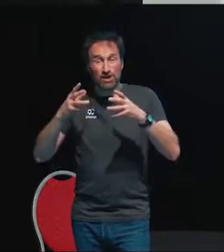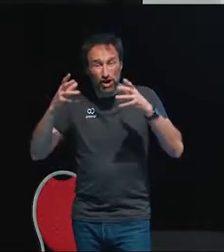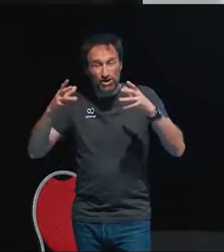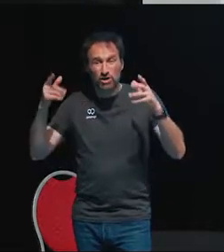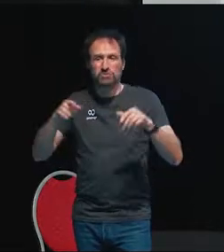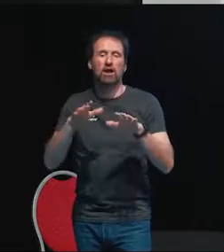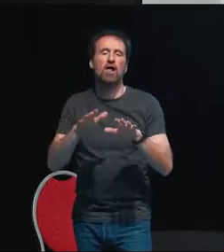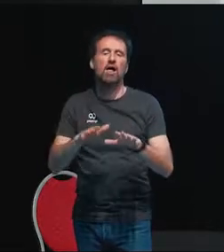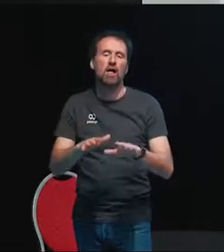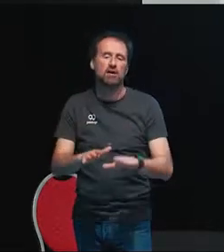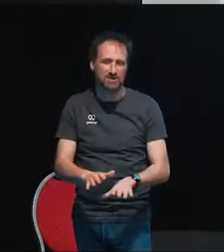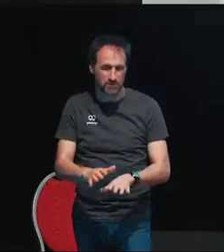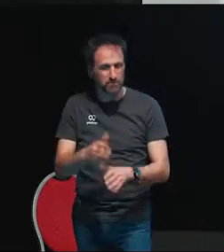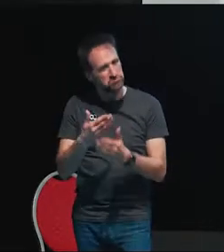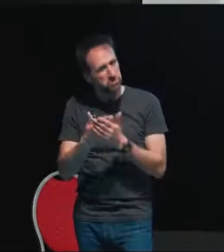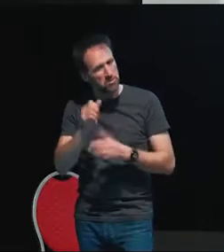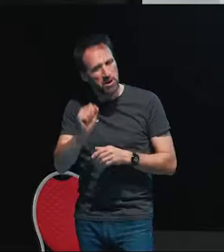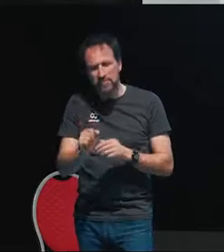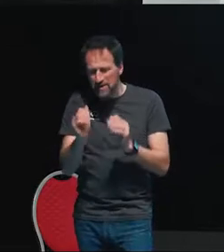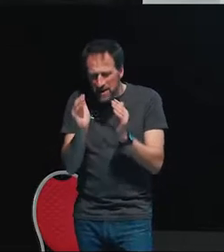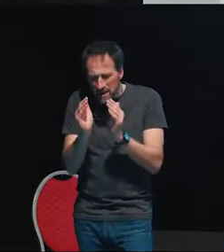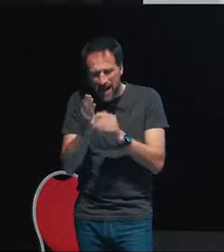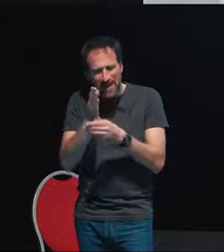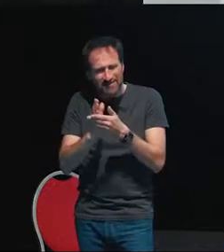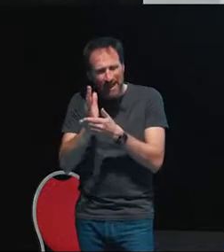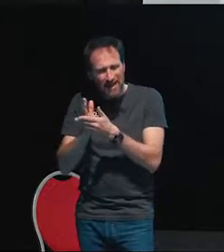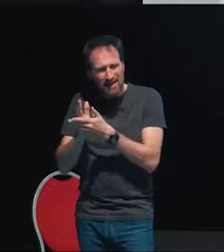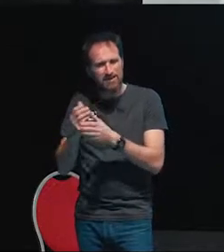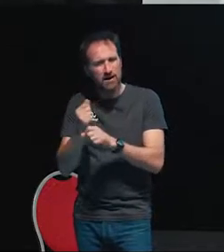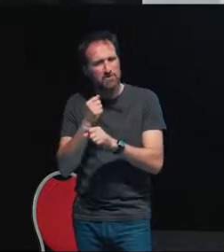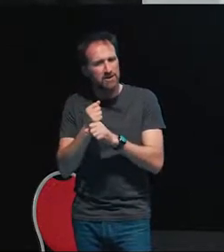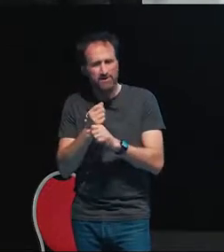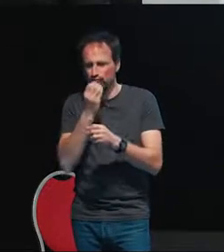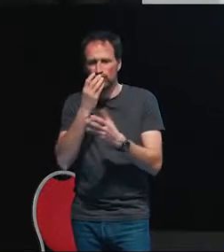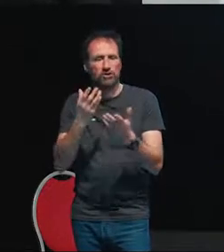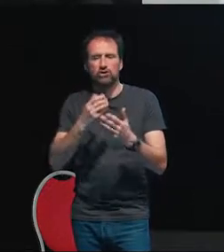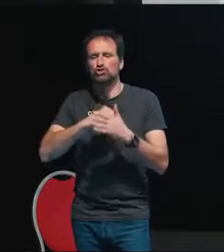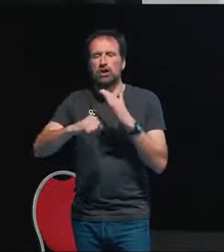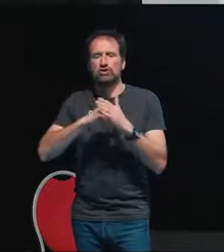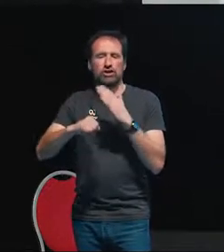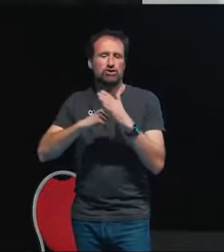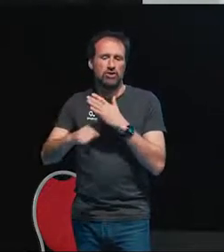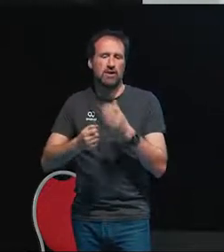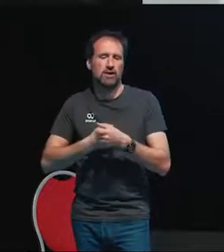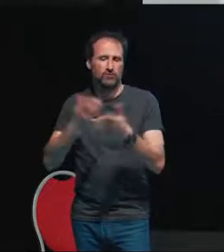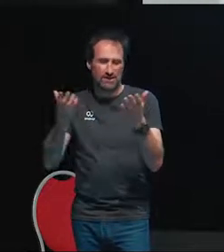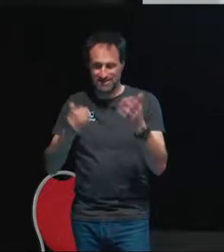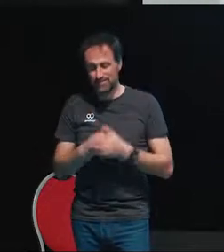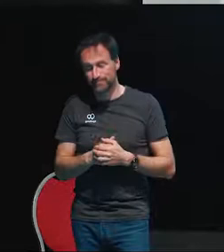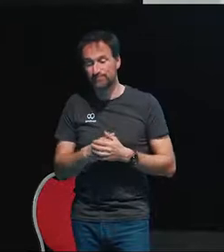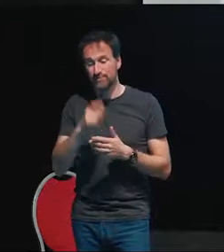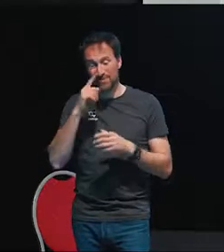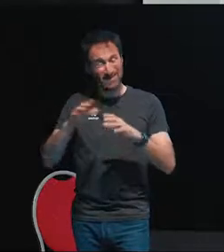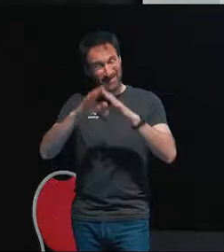and run and operate on a smaller piece and finally you don't have to take your whole app and do this you can take just the